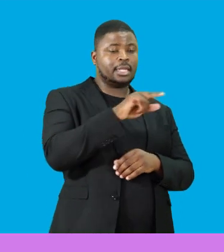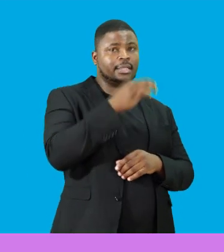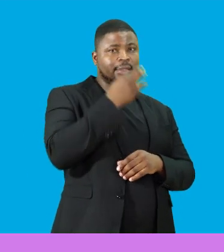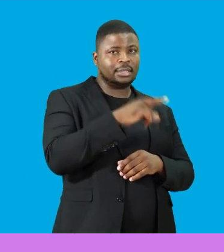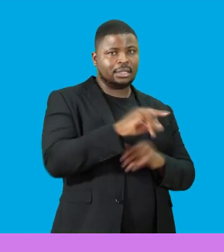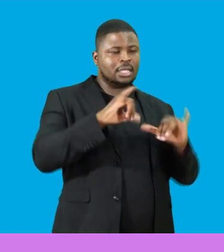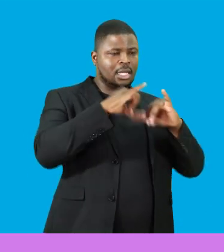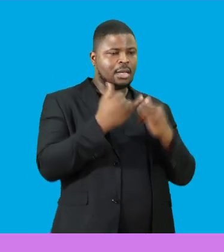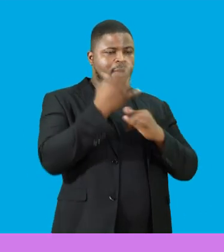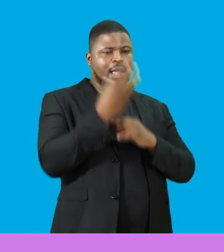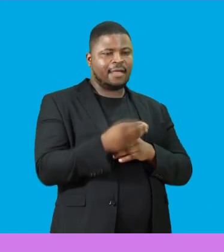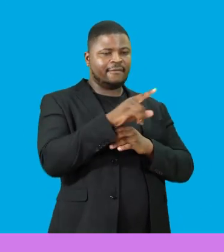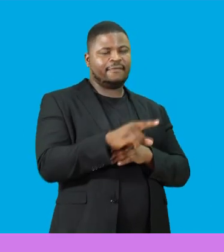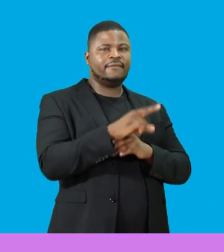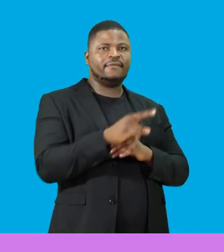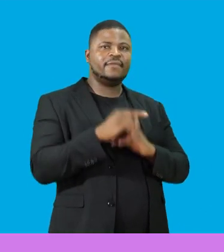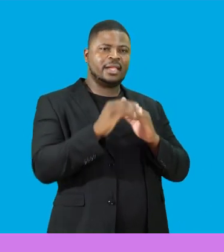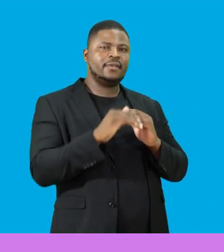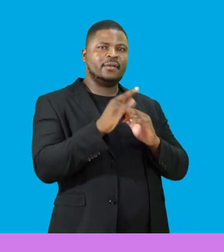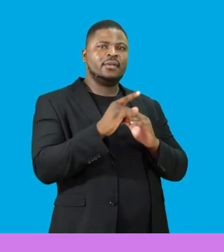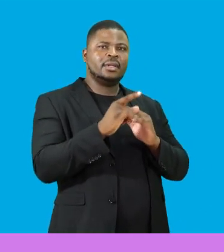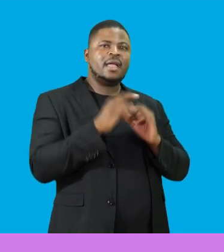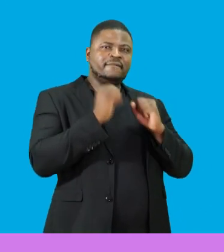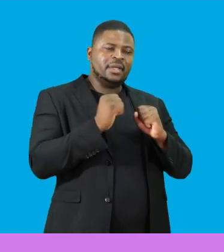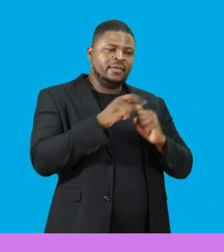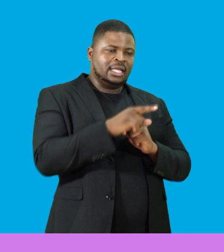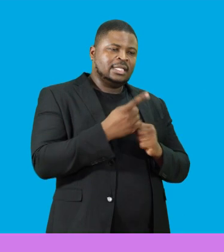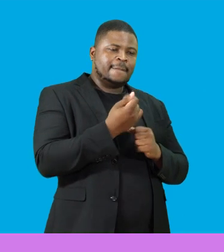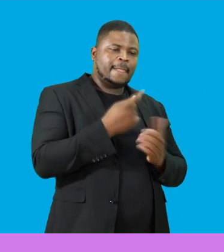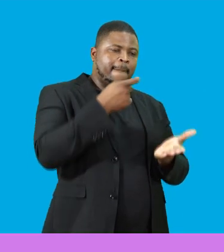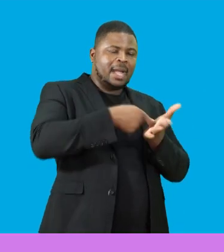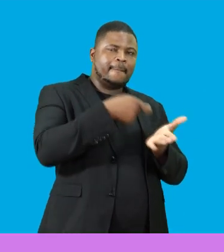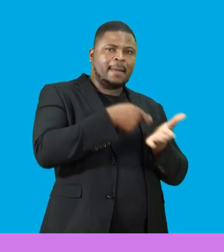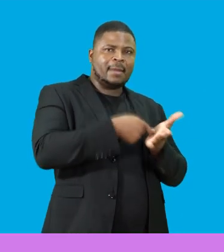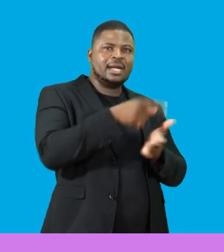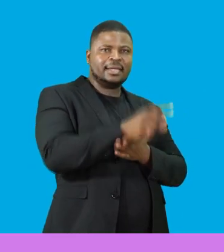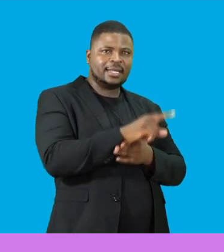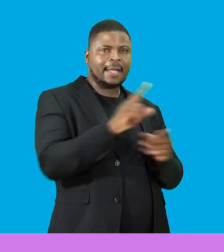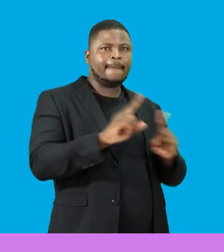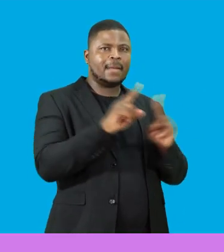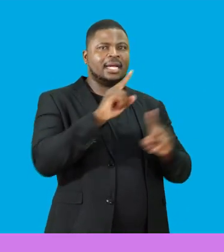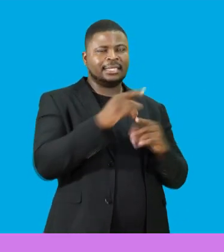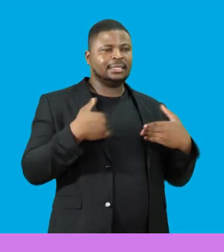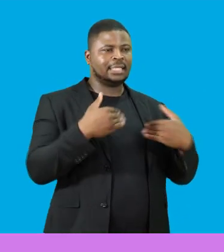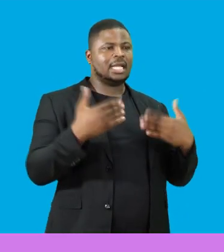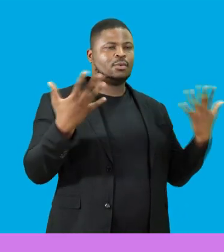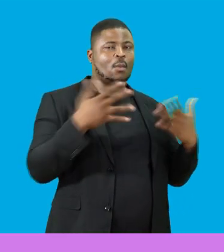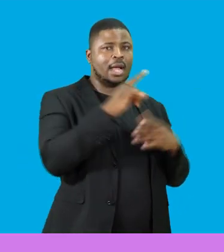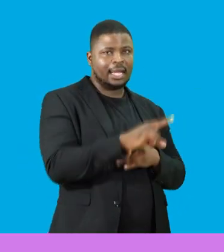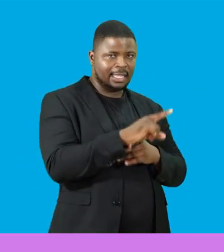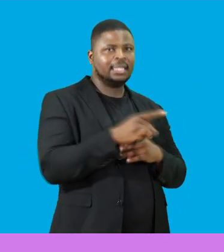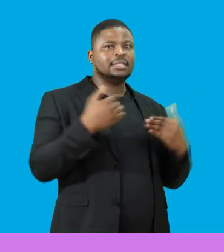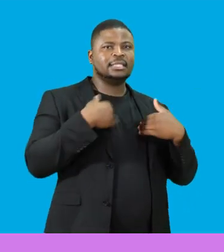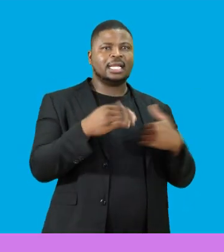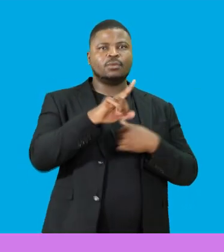A says, which company has a fixed cost? We look at our graphs. A company with a fixed cost will be a graph that does not start from the origin.